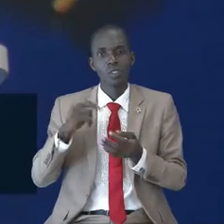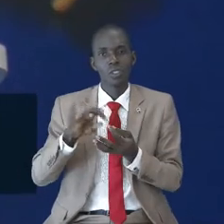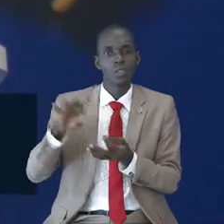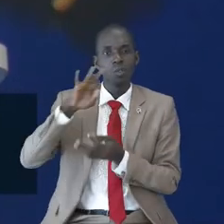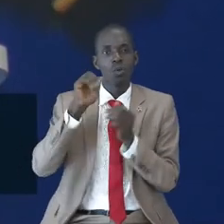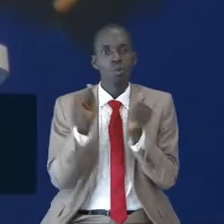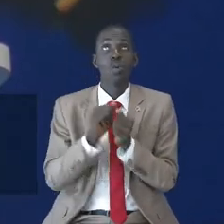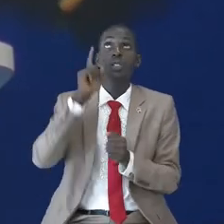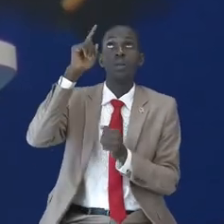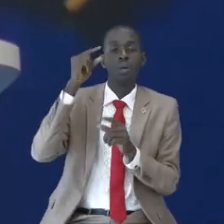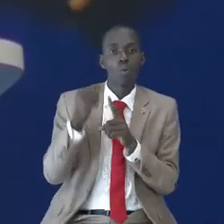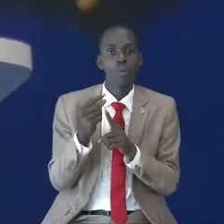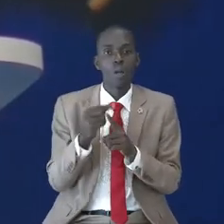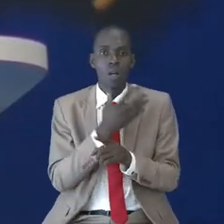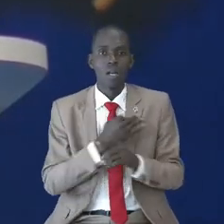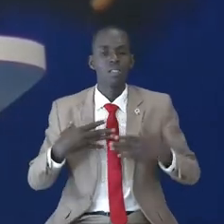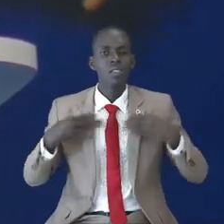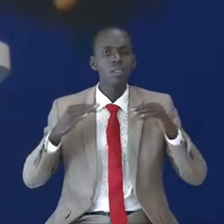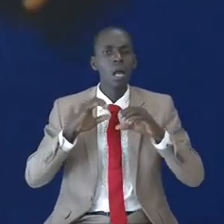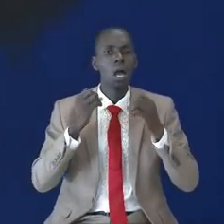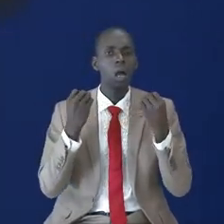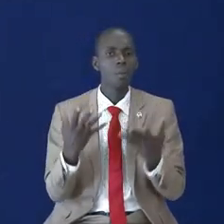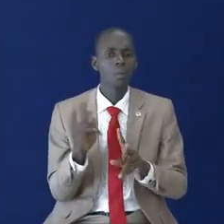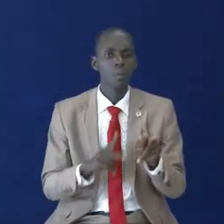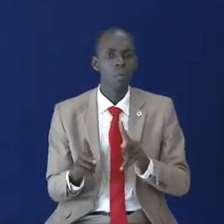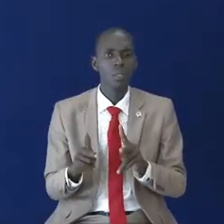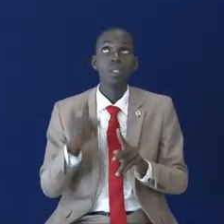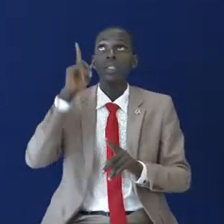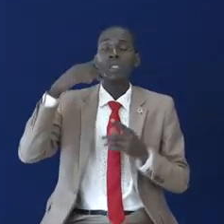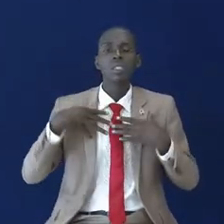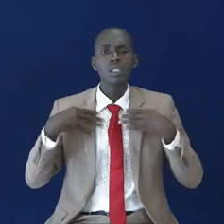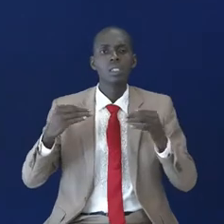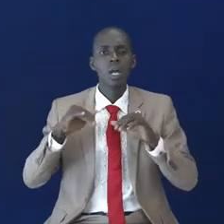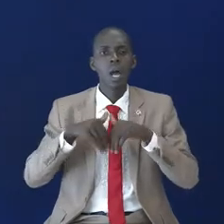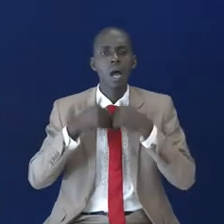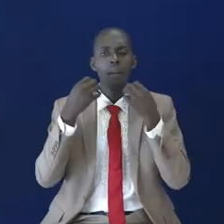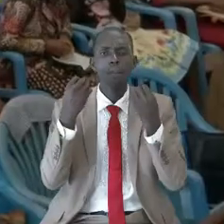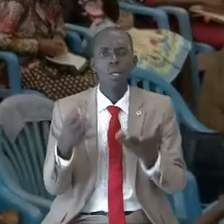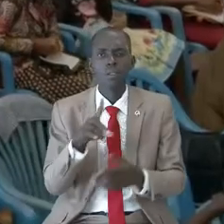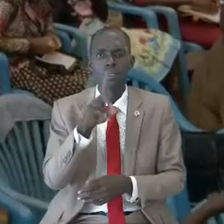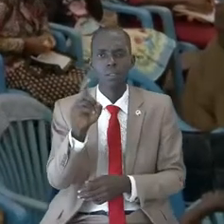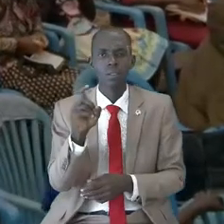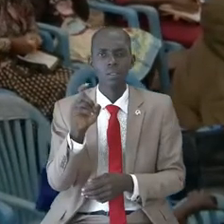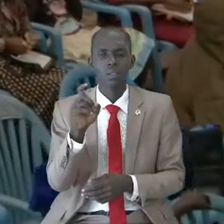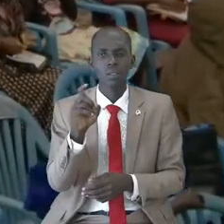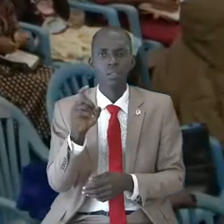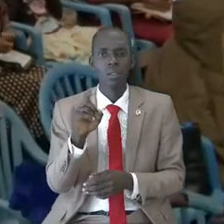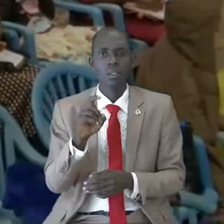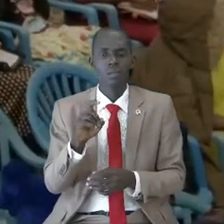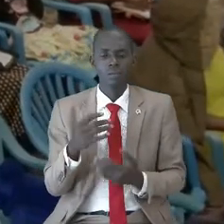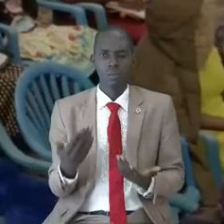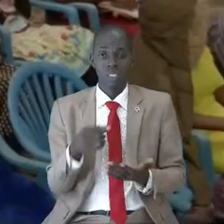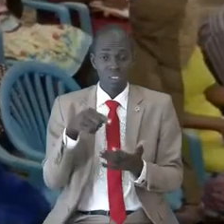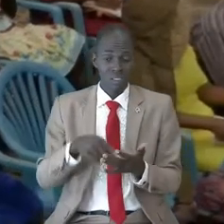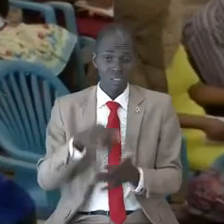and healed how many? And healed, I said, how many? This afternoon,